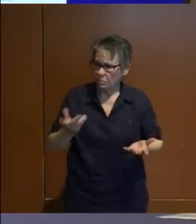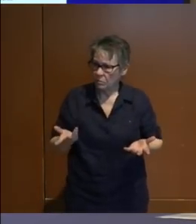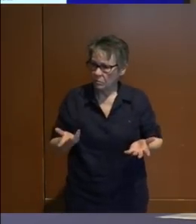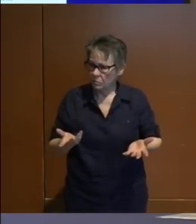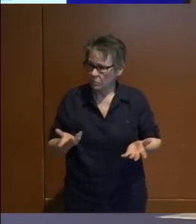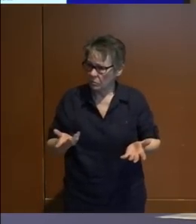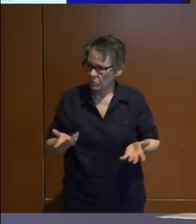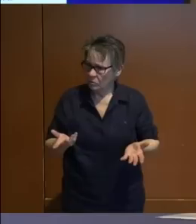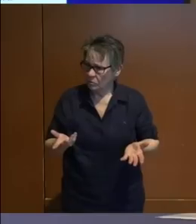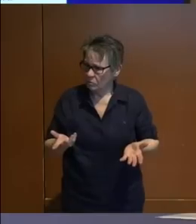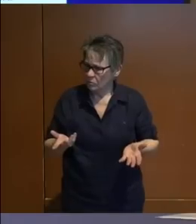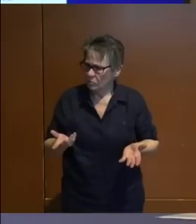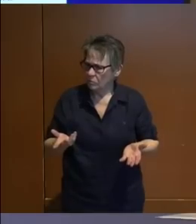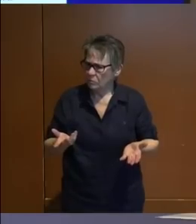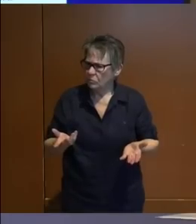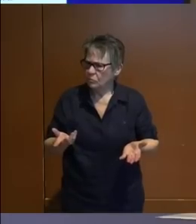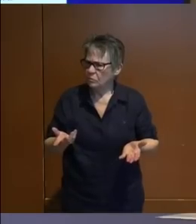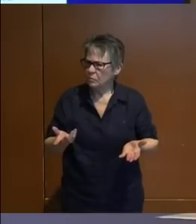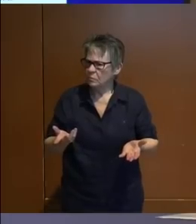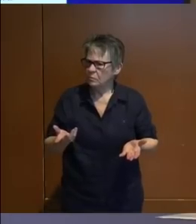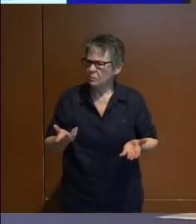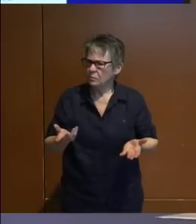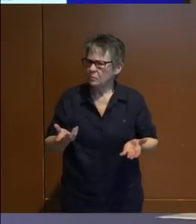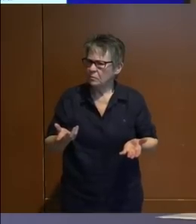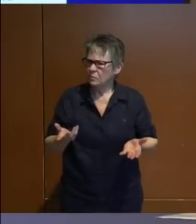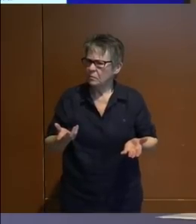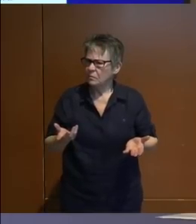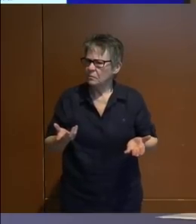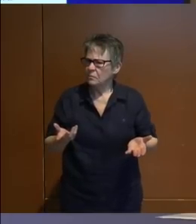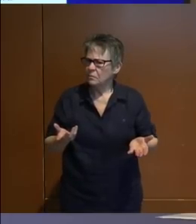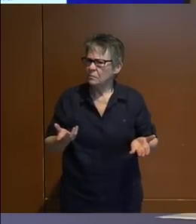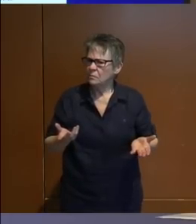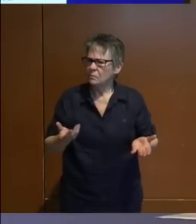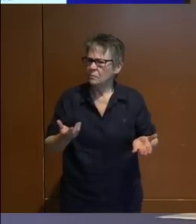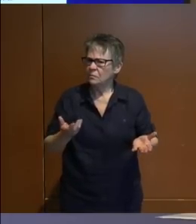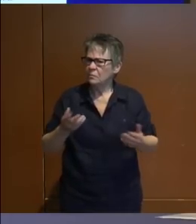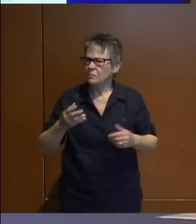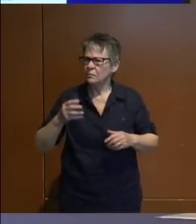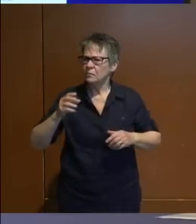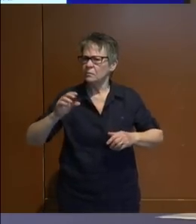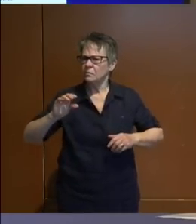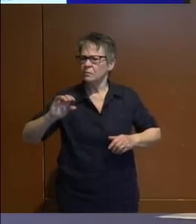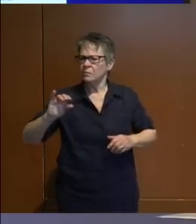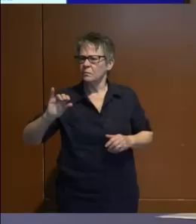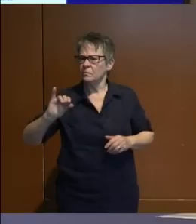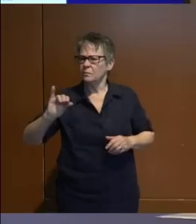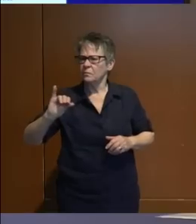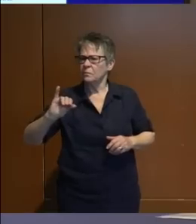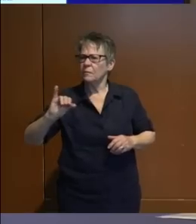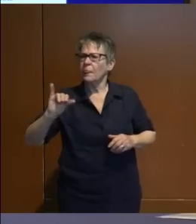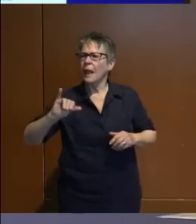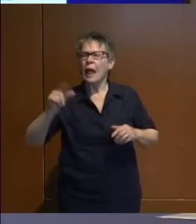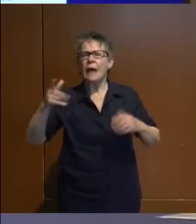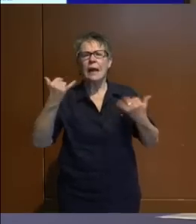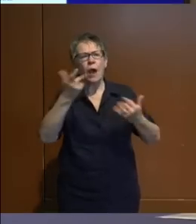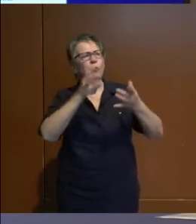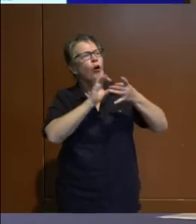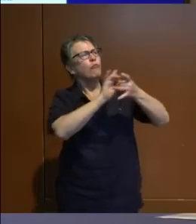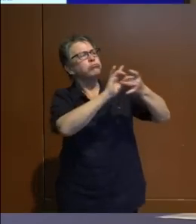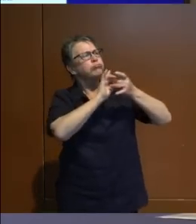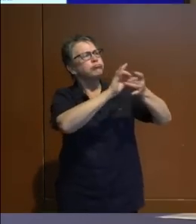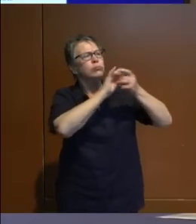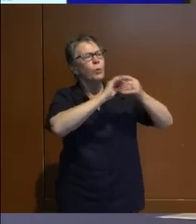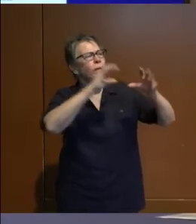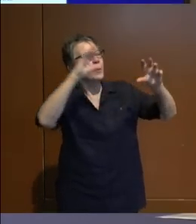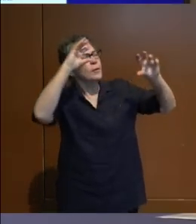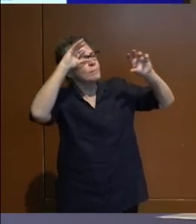What can you say about the relationship right now? Is this like a Christie-Obama moment after Sandy? And Commissioner, a few things. I'd